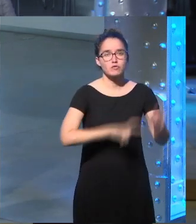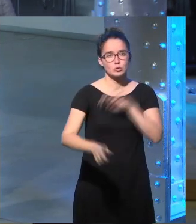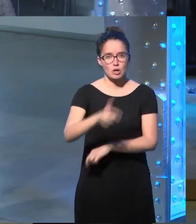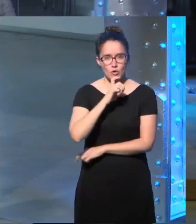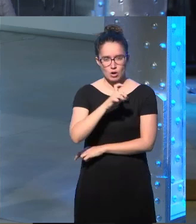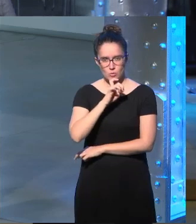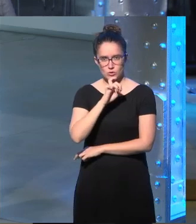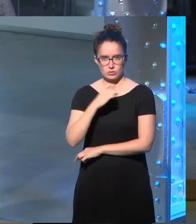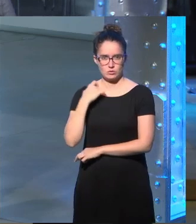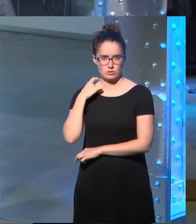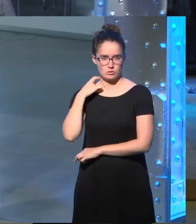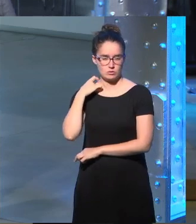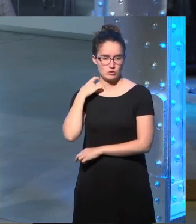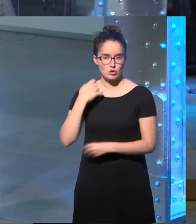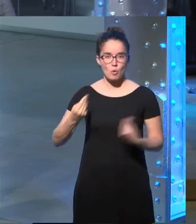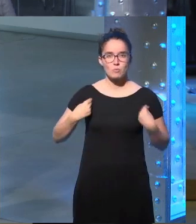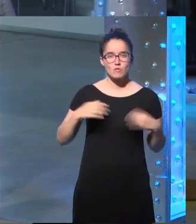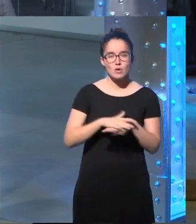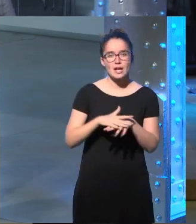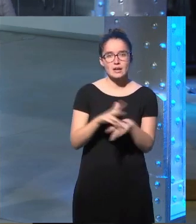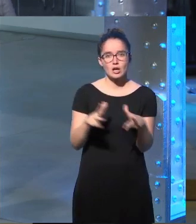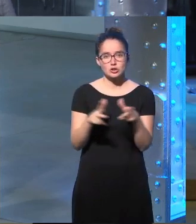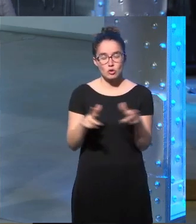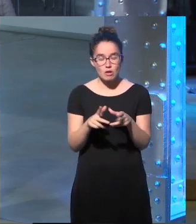how to look for opportunities, not because I live